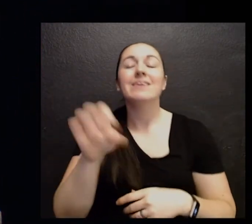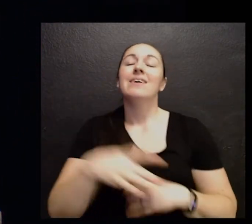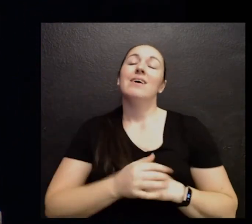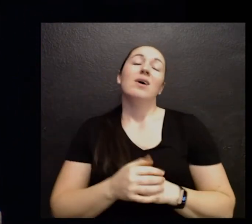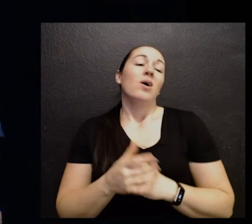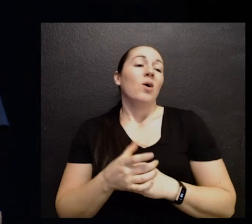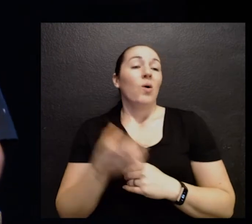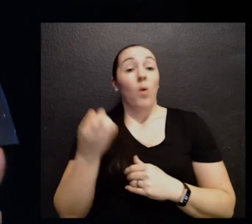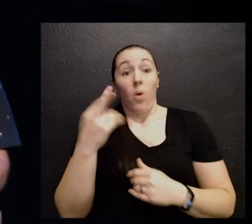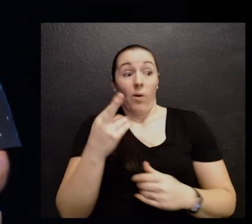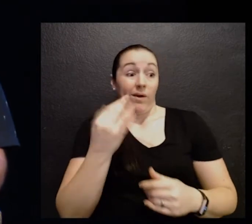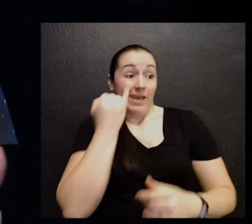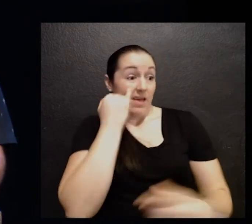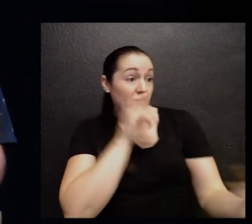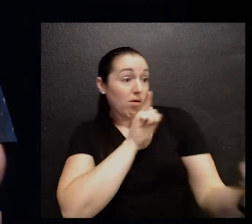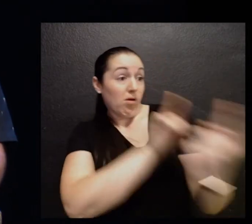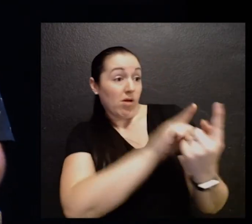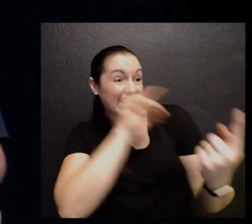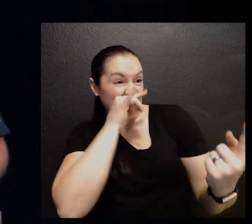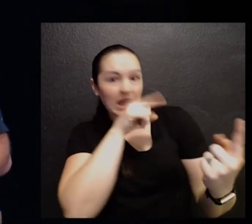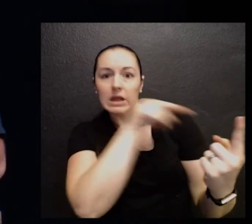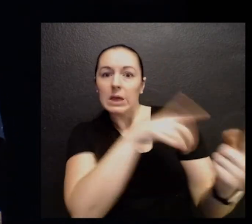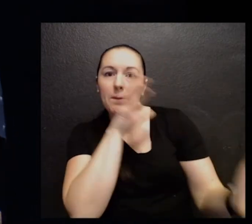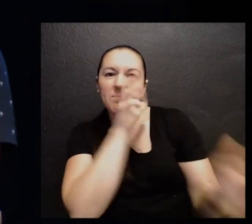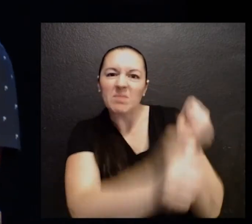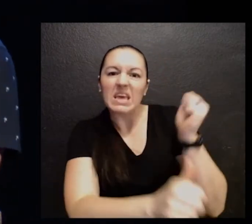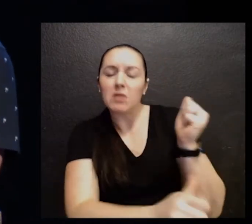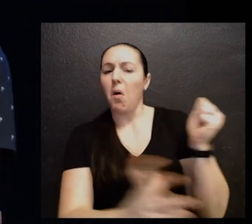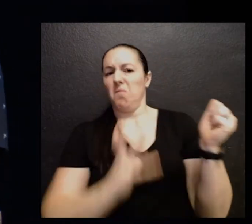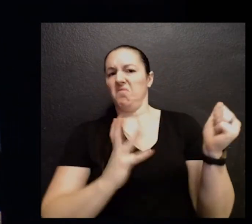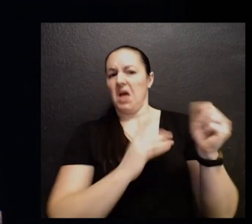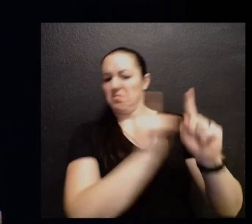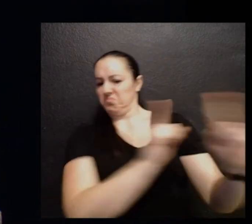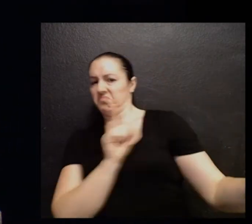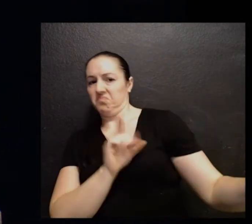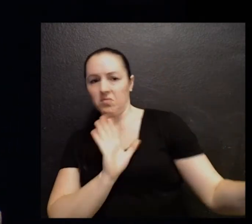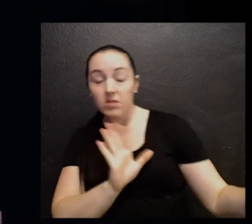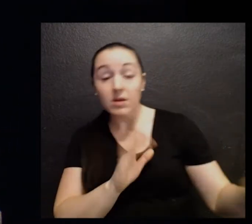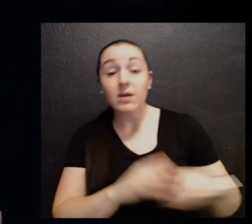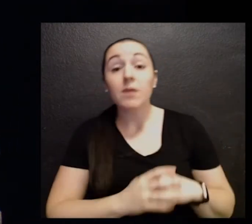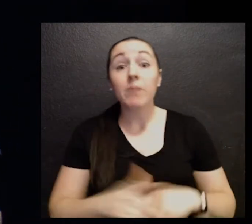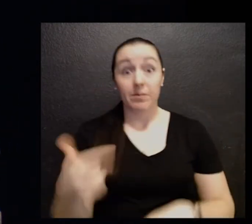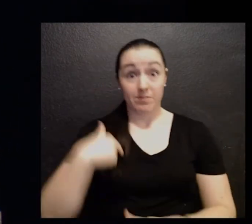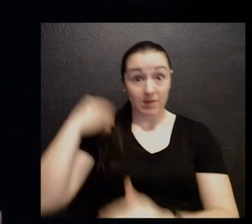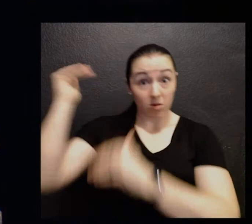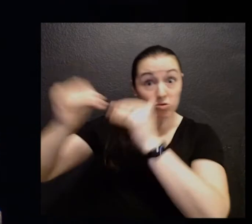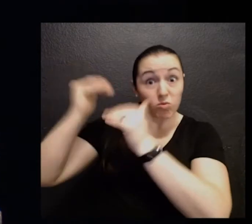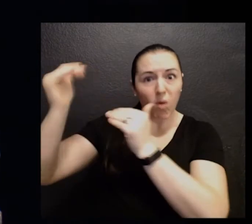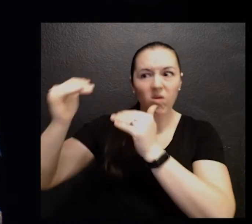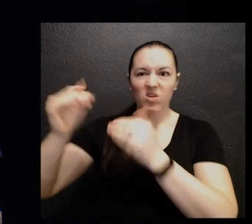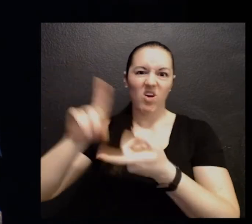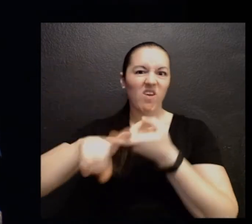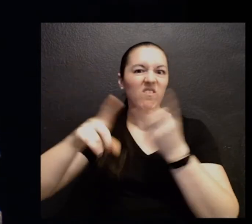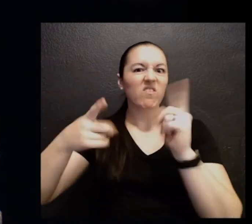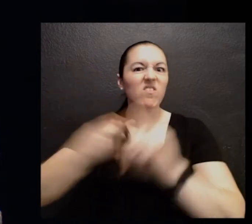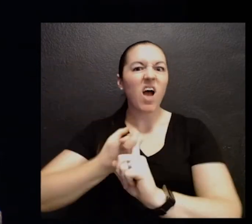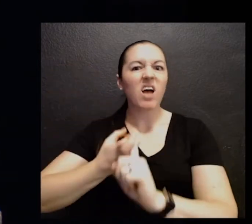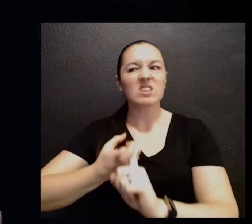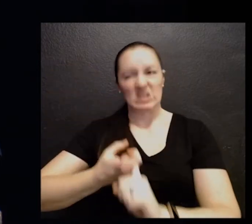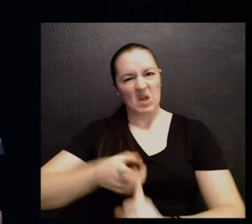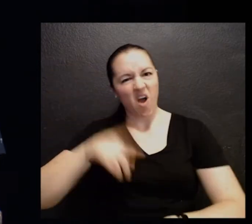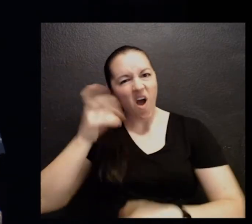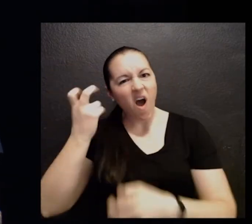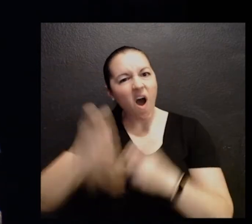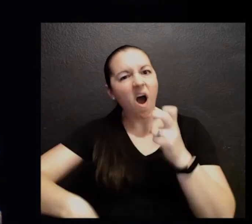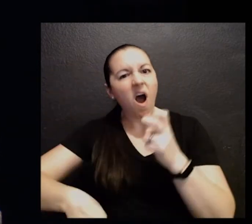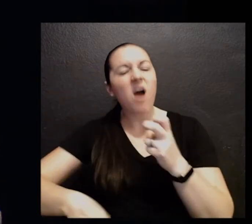just went to talk to that kid. But then I became an adult and I found out that friendship is actually a lot harder. It requires a